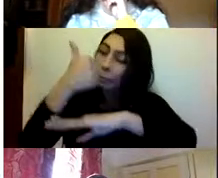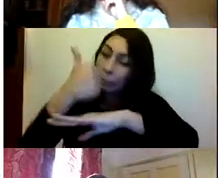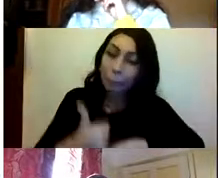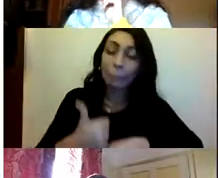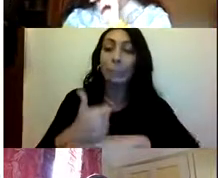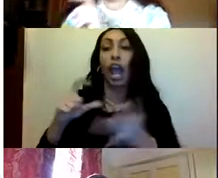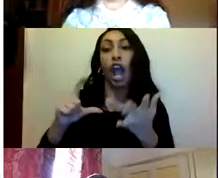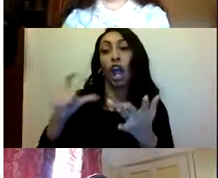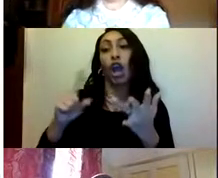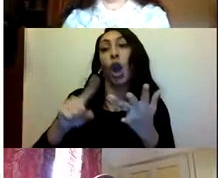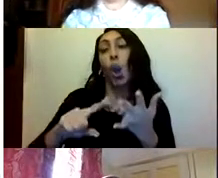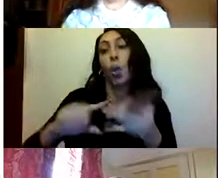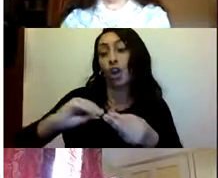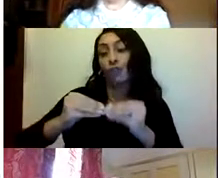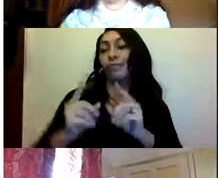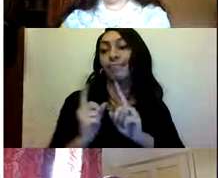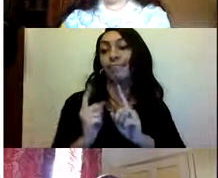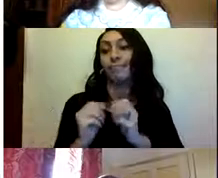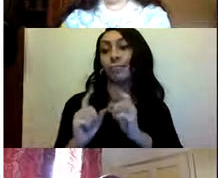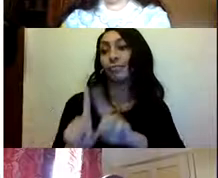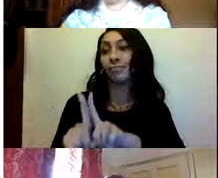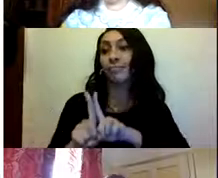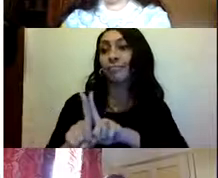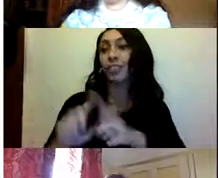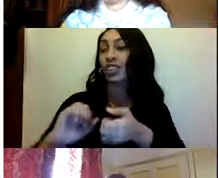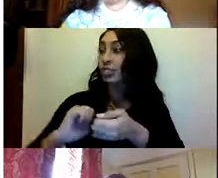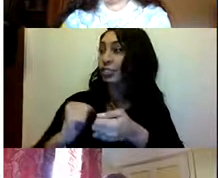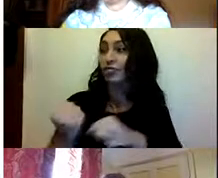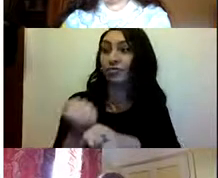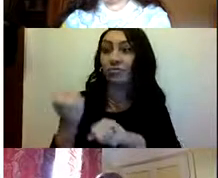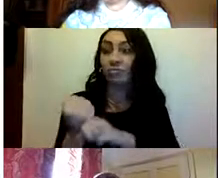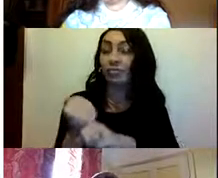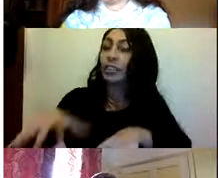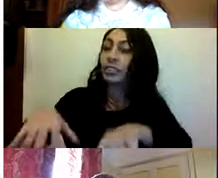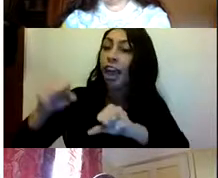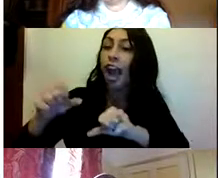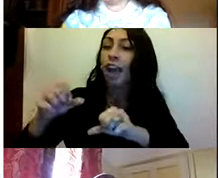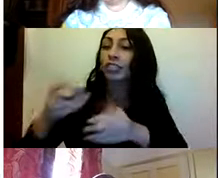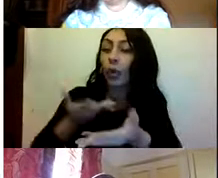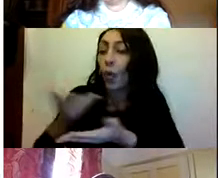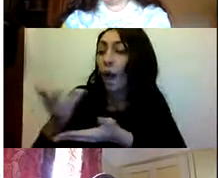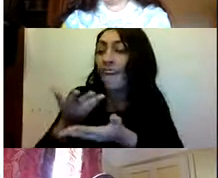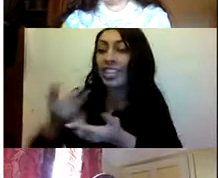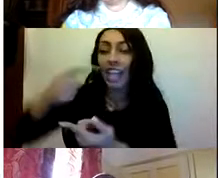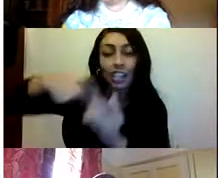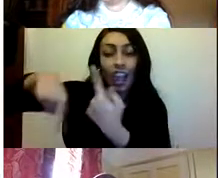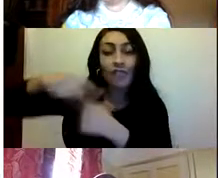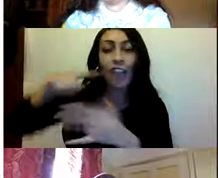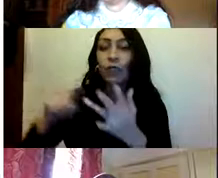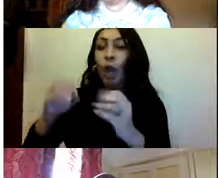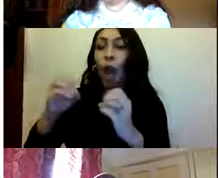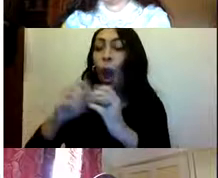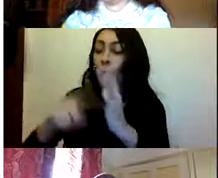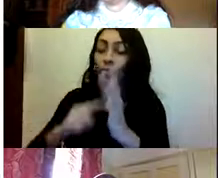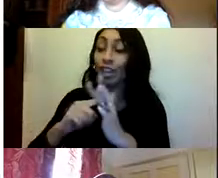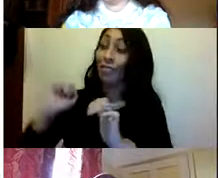do. So we are starting conversations around our objects. We're including people's own interpretation